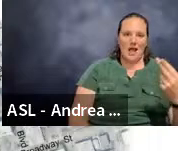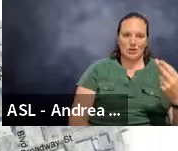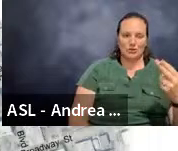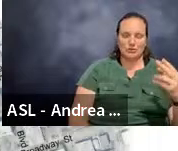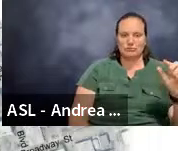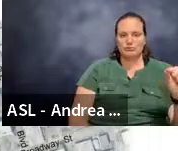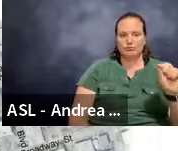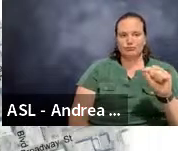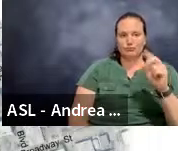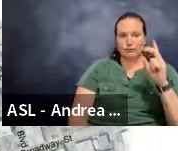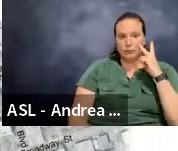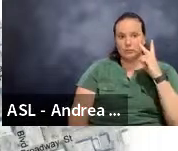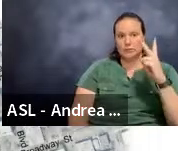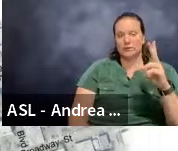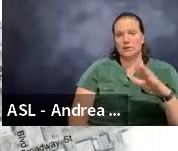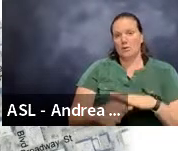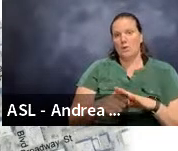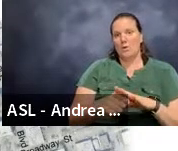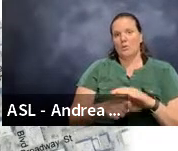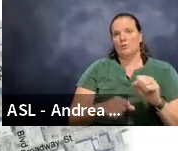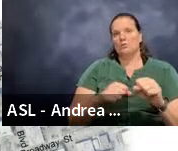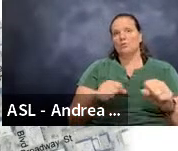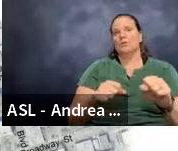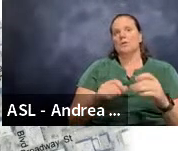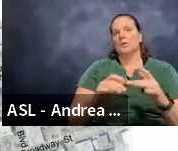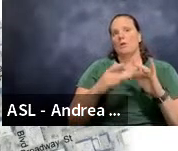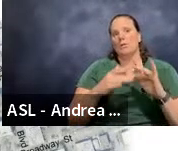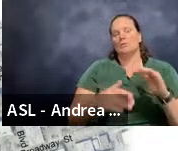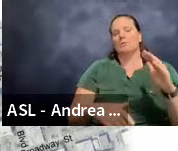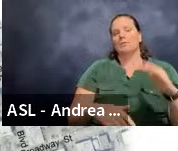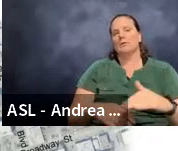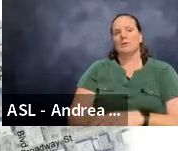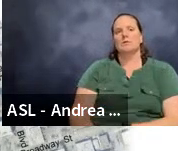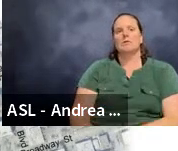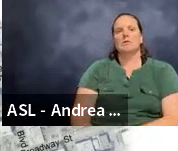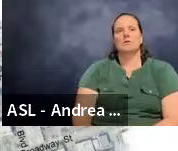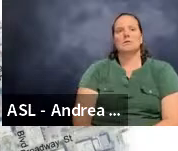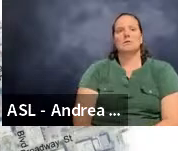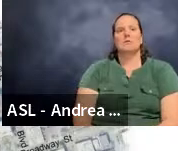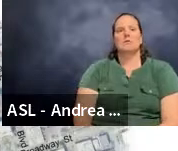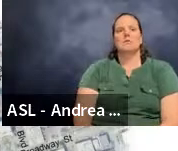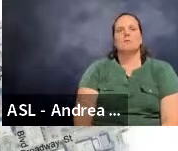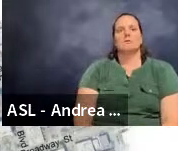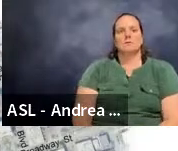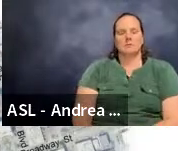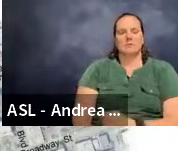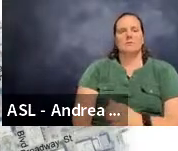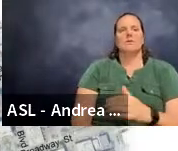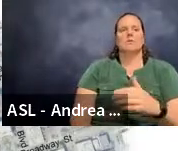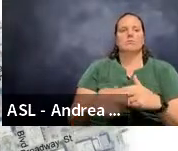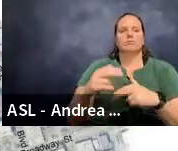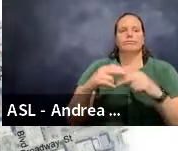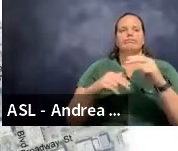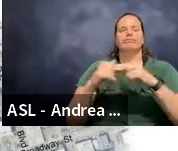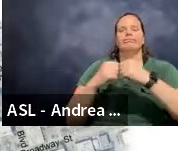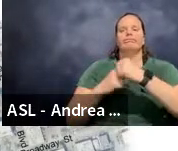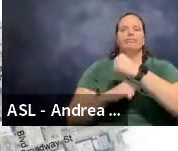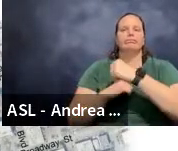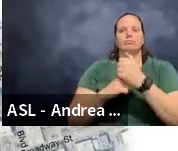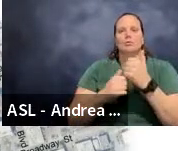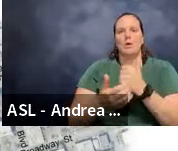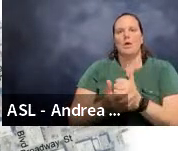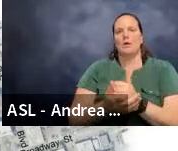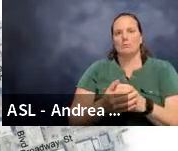you could really see the local street network beneath the overhead infrastructure, just to help